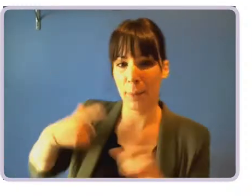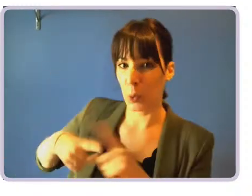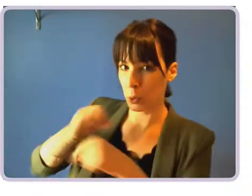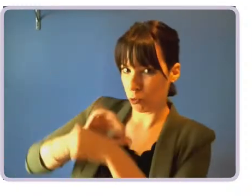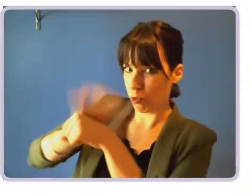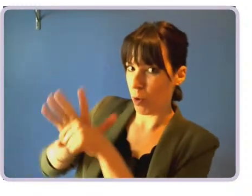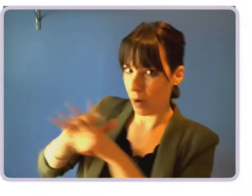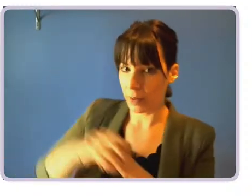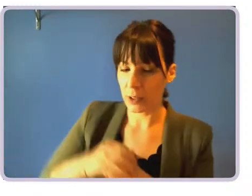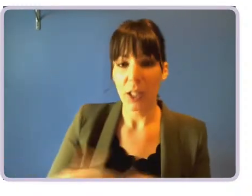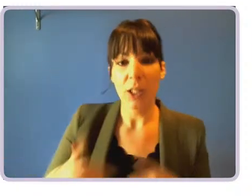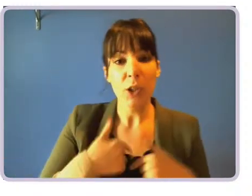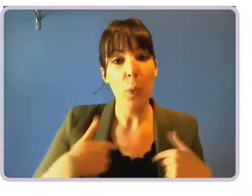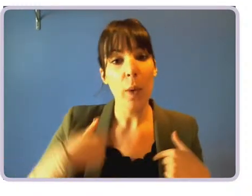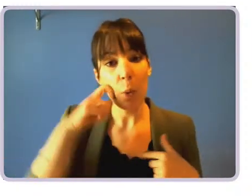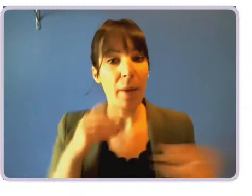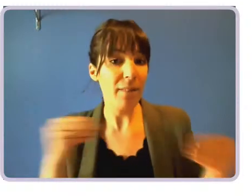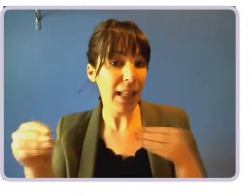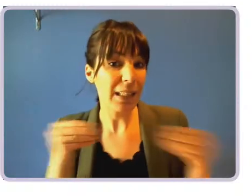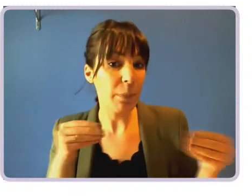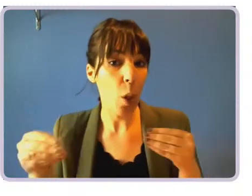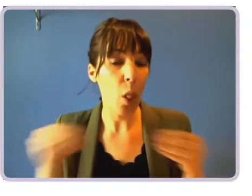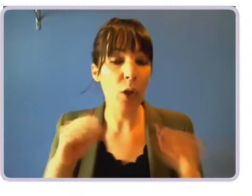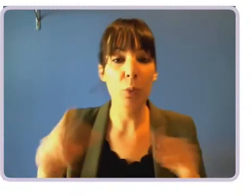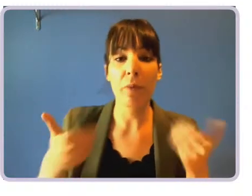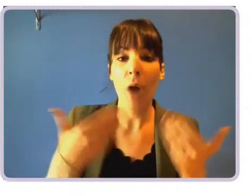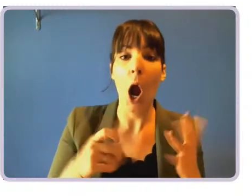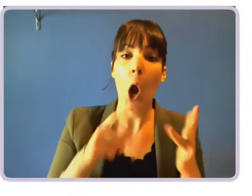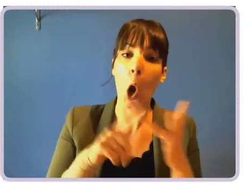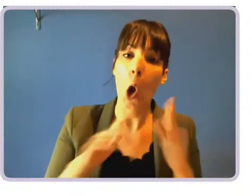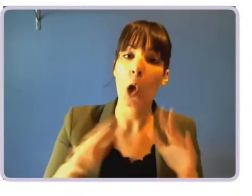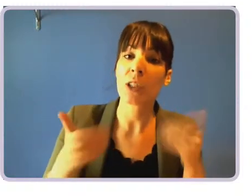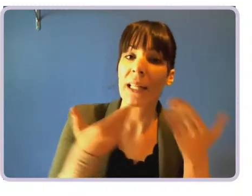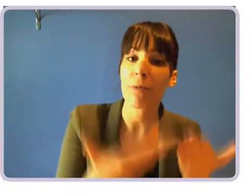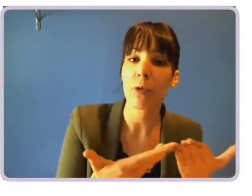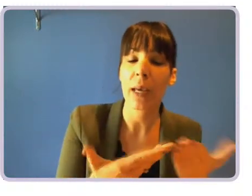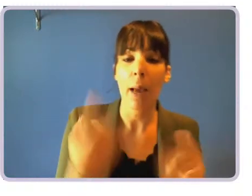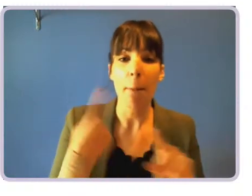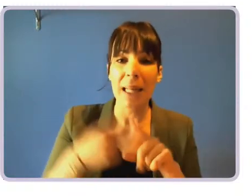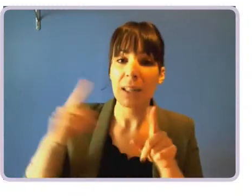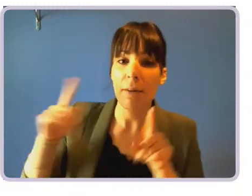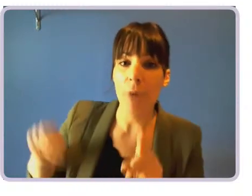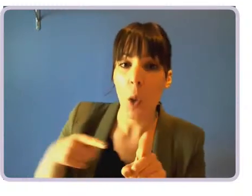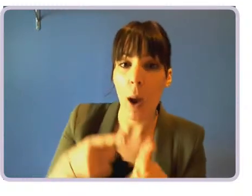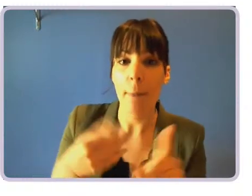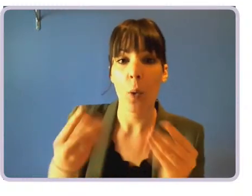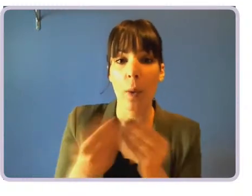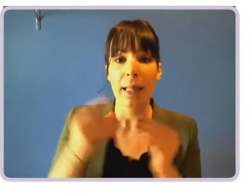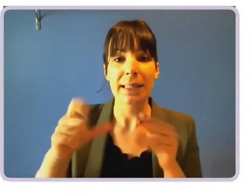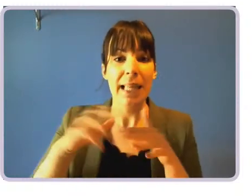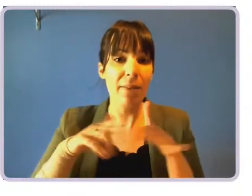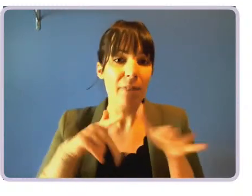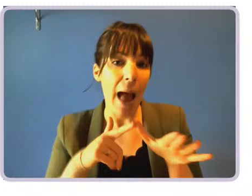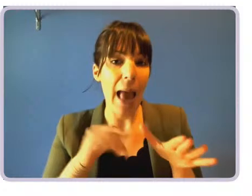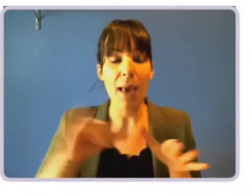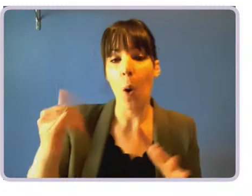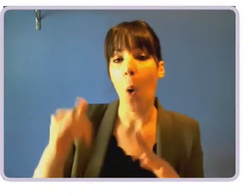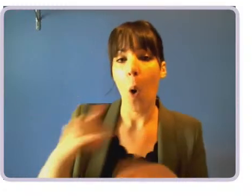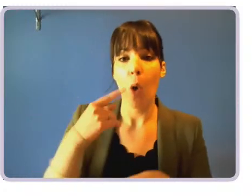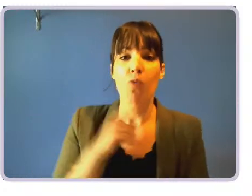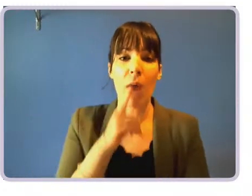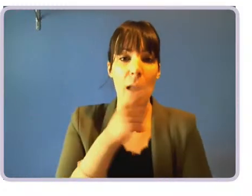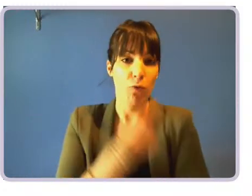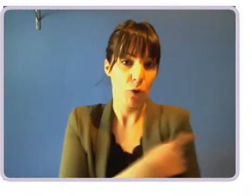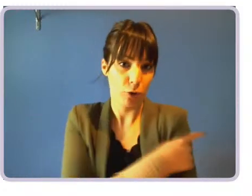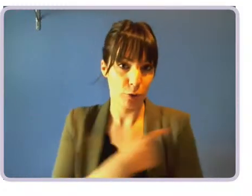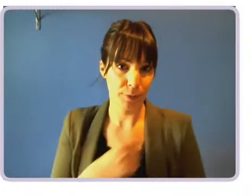or sharing some follow-up with either CFA or Red Cross. And now we're just waiting for COVID-19 to settle down so